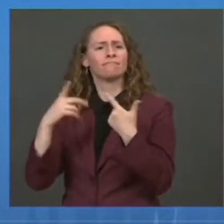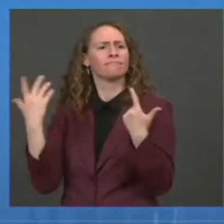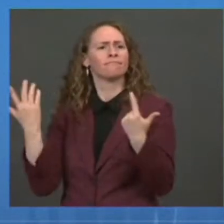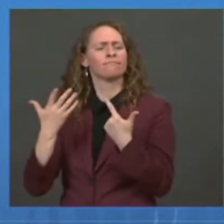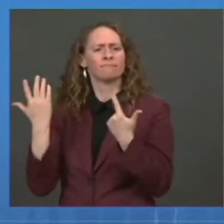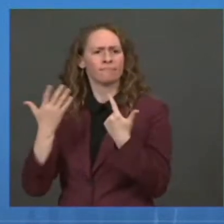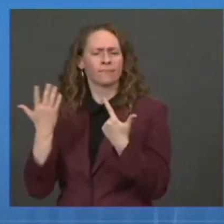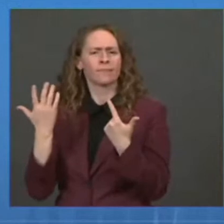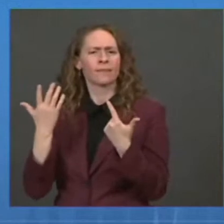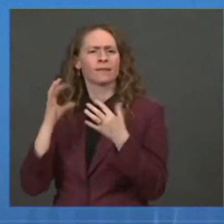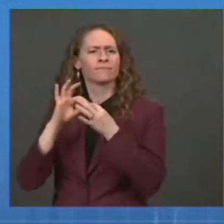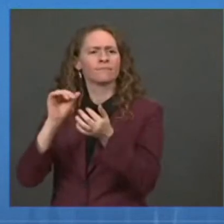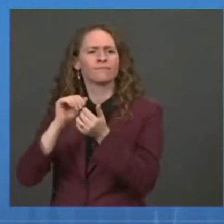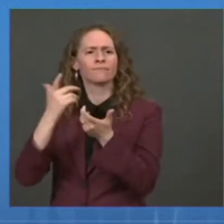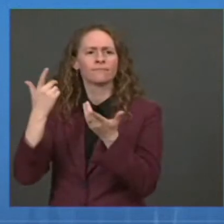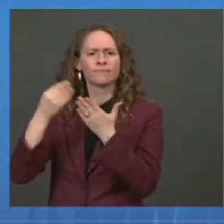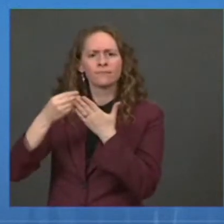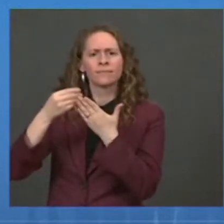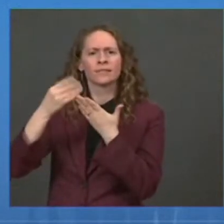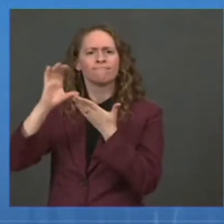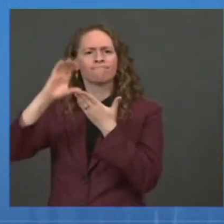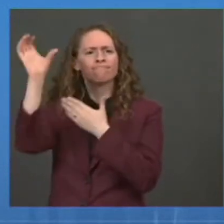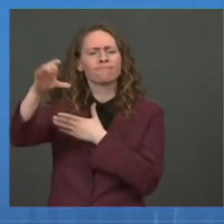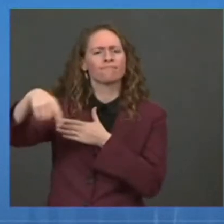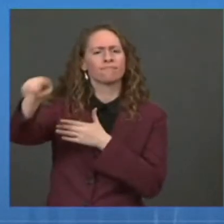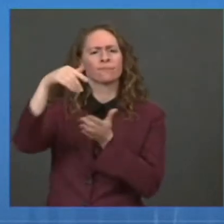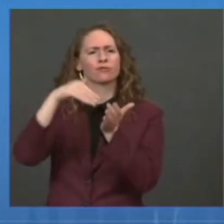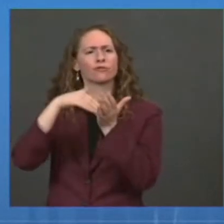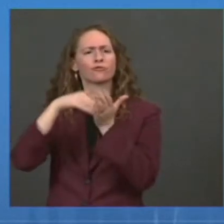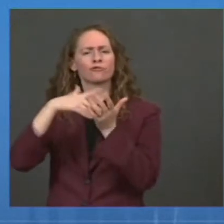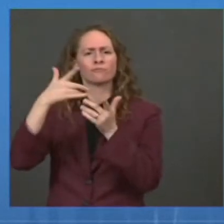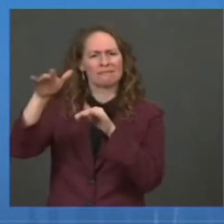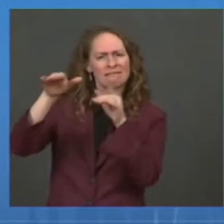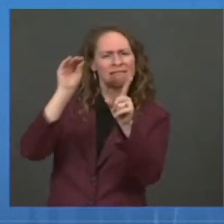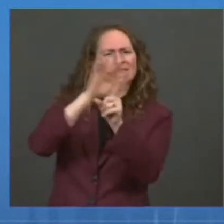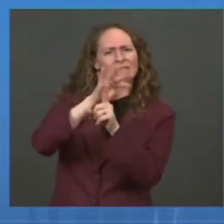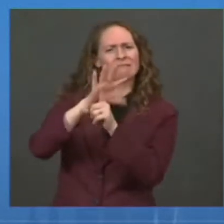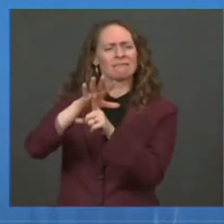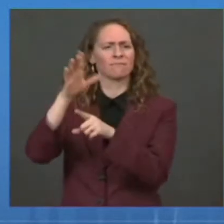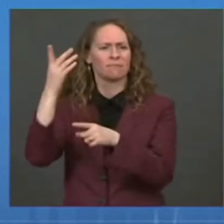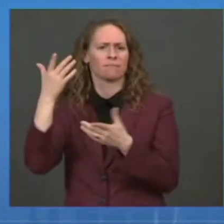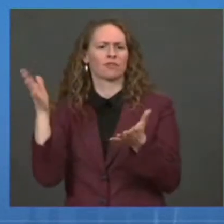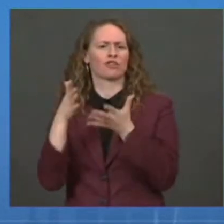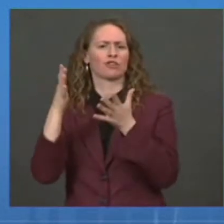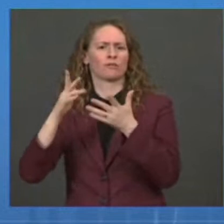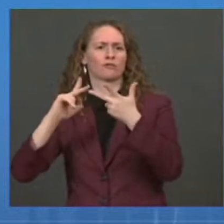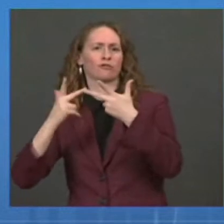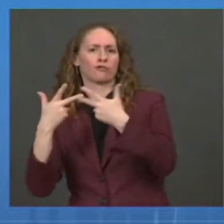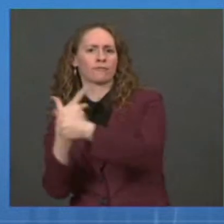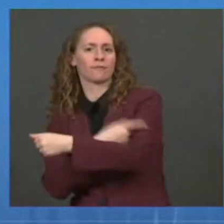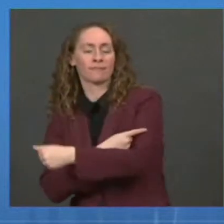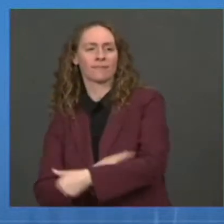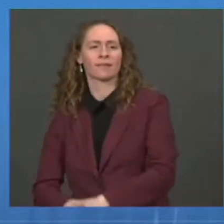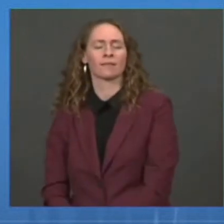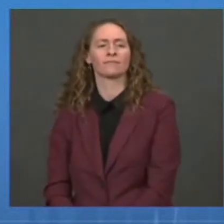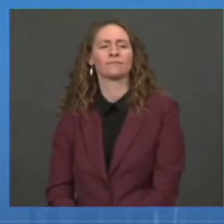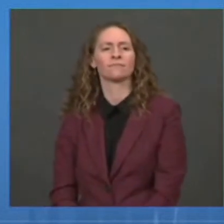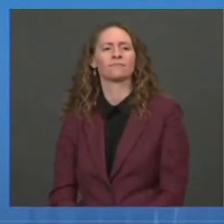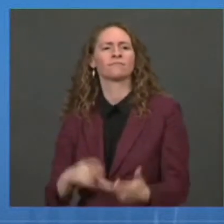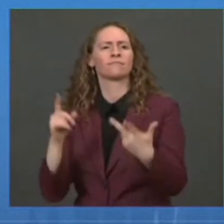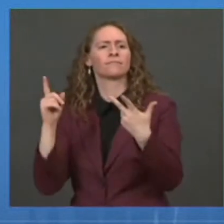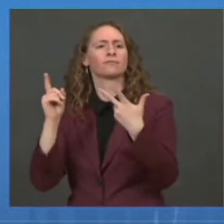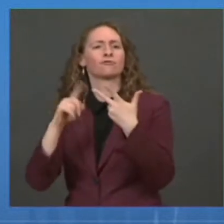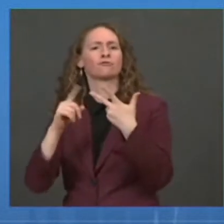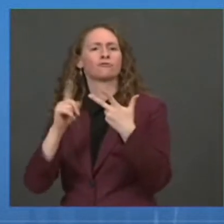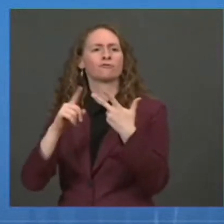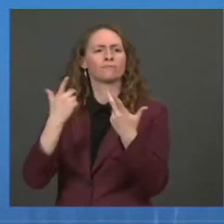to help treat COVID patients around the country. Let me now turn to Dr. Murthy to provide more on these 3 actions.